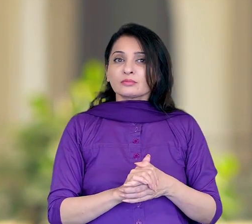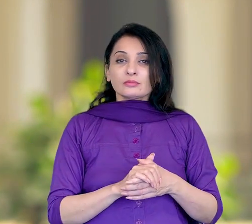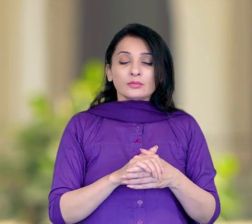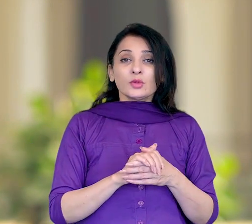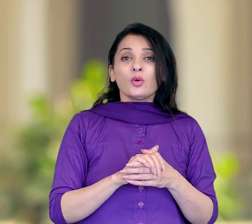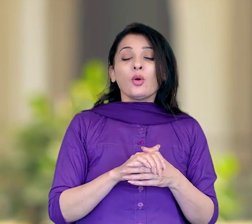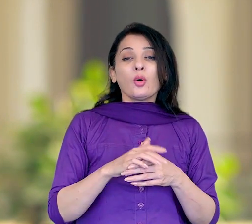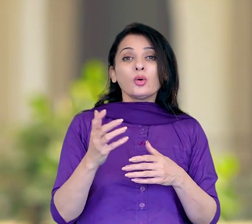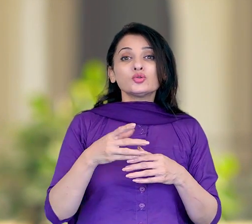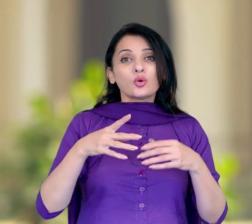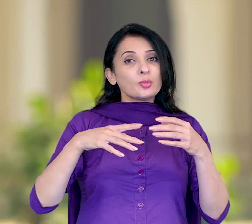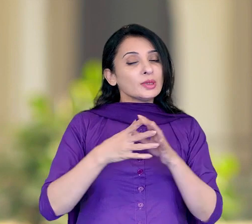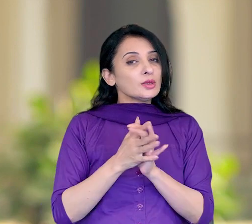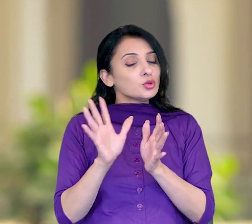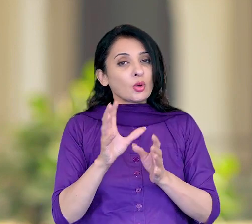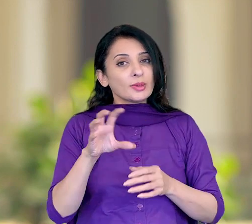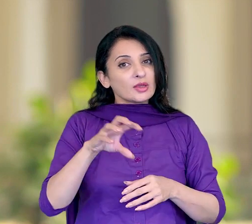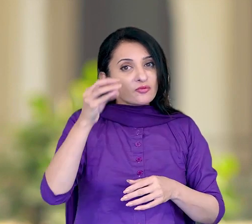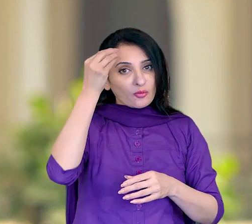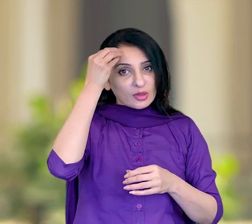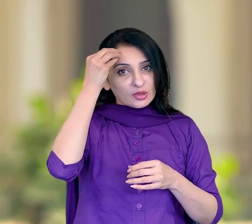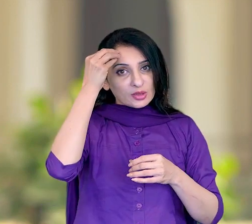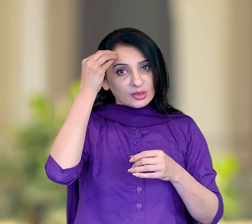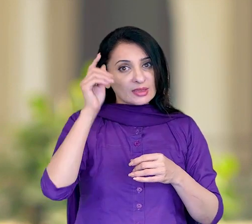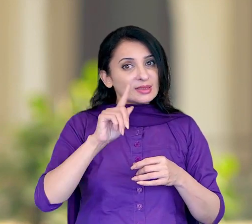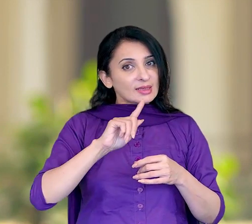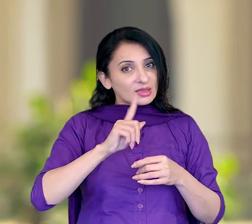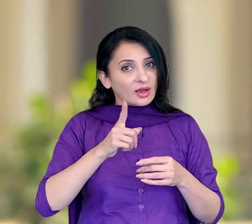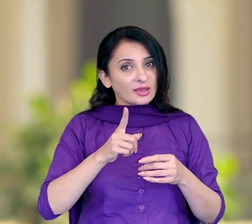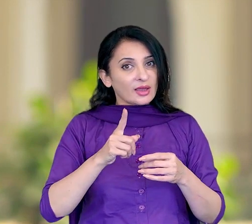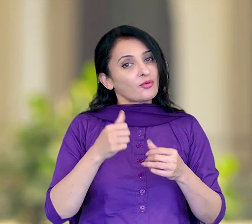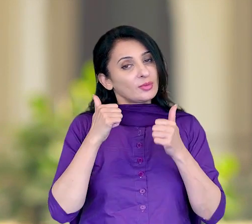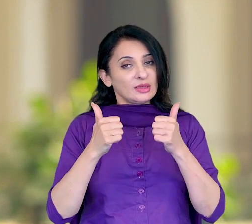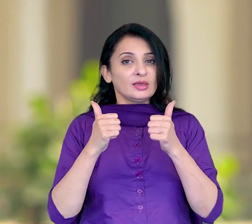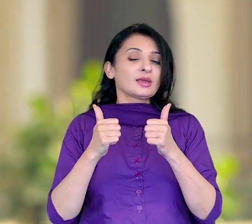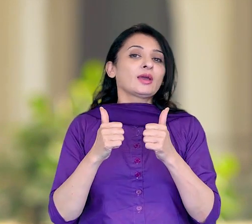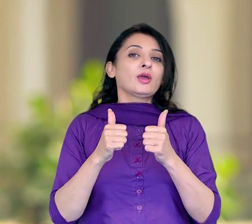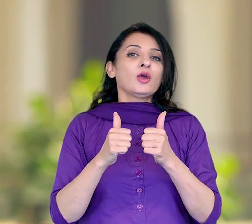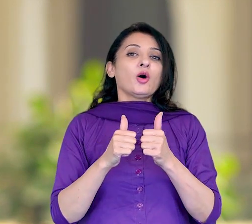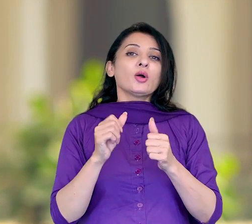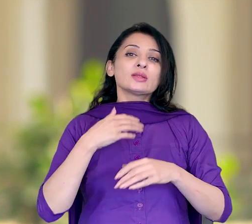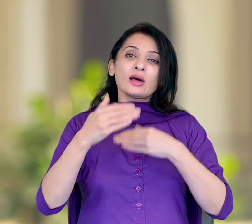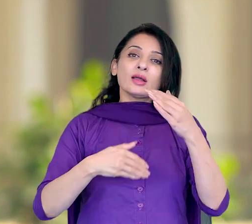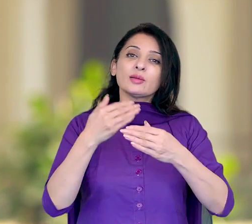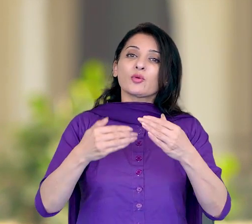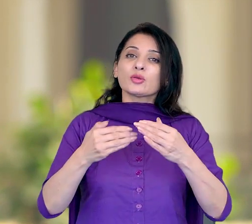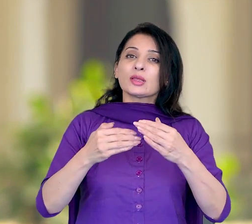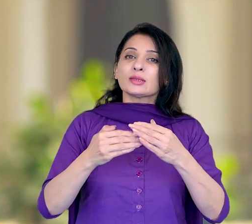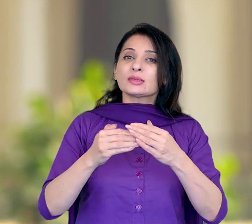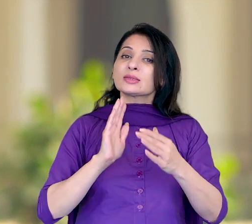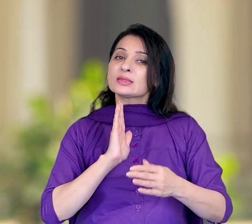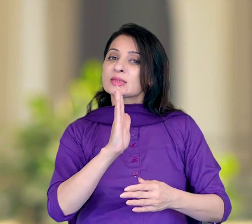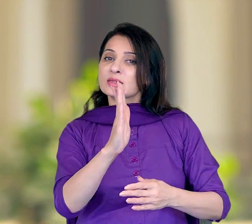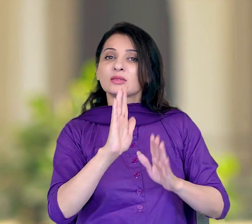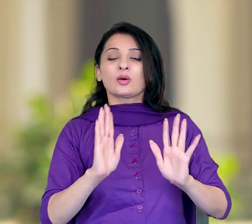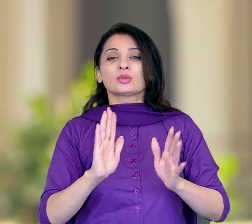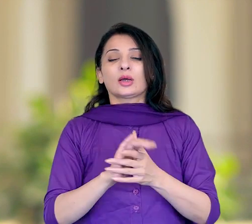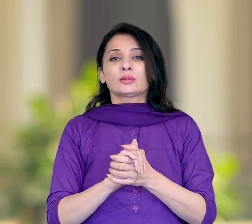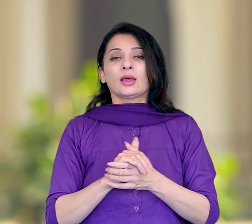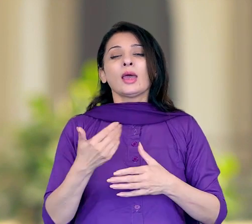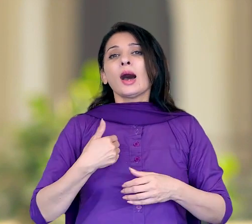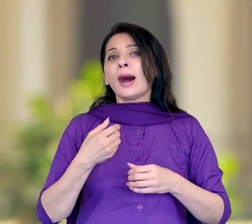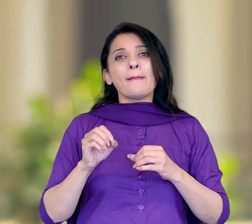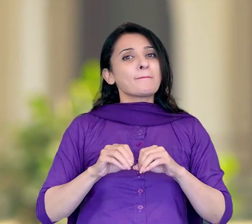on real time, and finally, it's the streamlining of all the processes. What we are advocating is